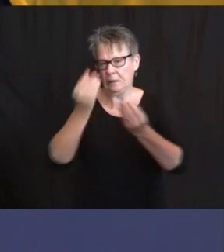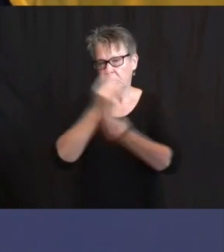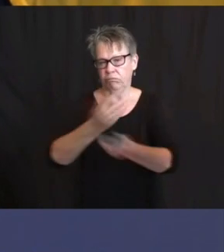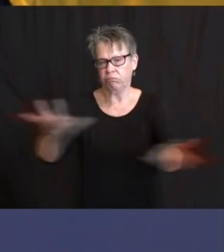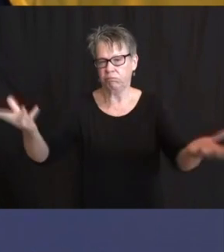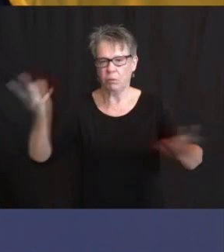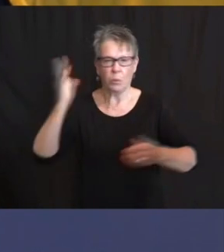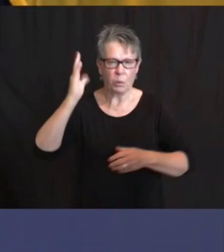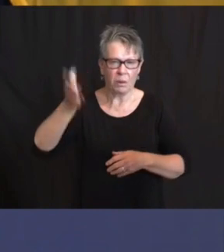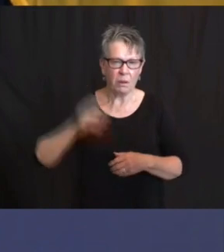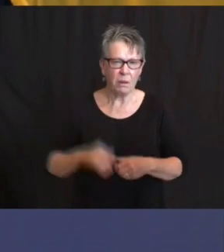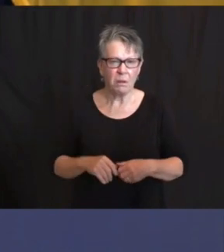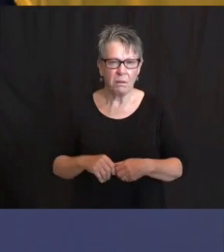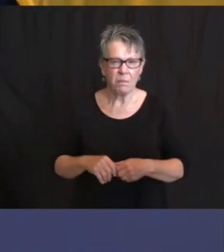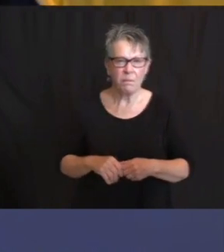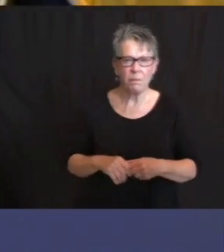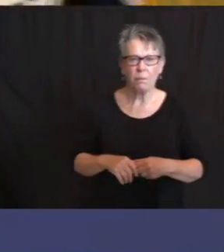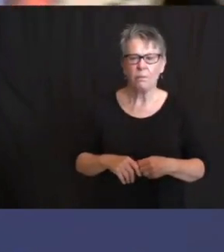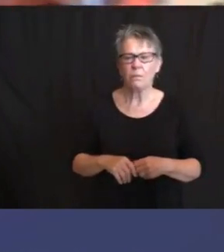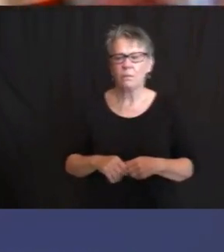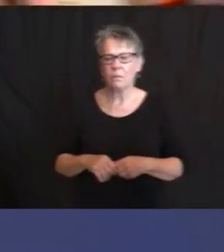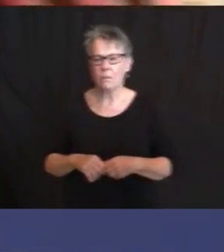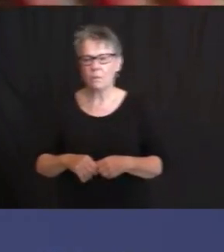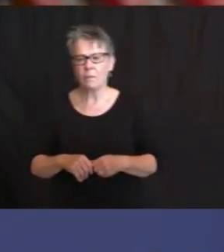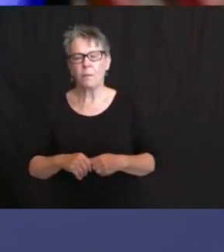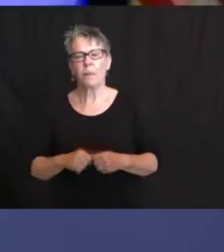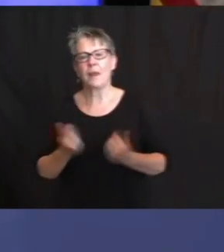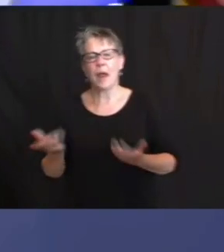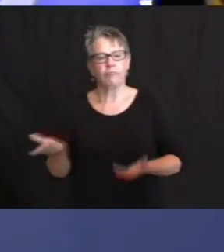Department of Health, Judy Persichilli. Thank you, Governor, and good